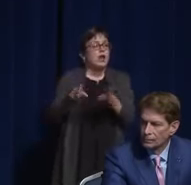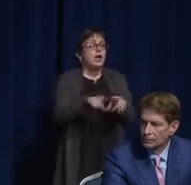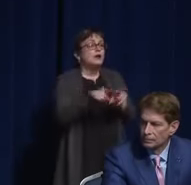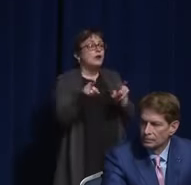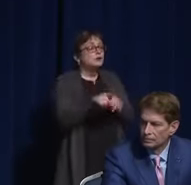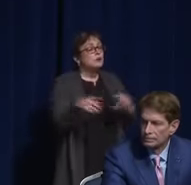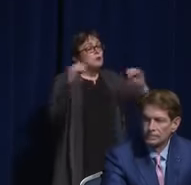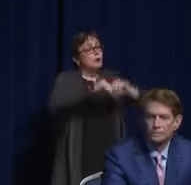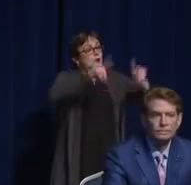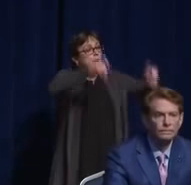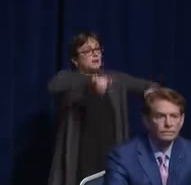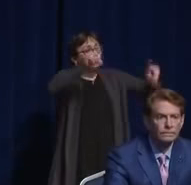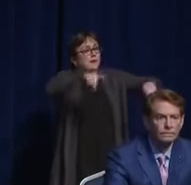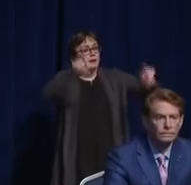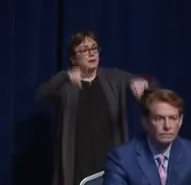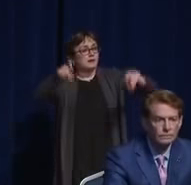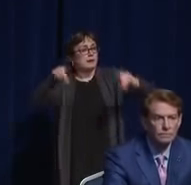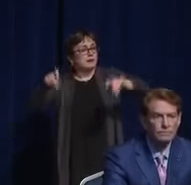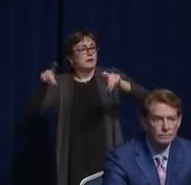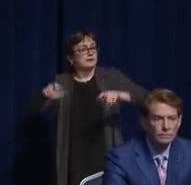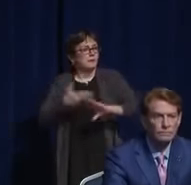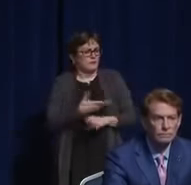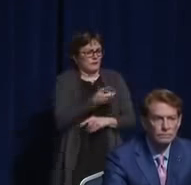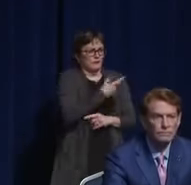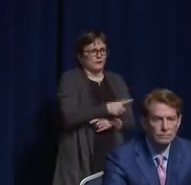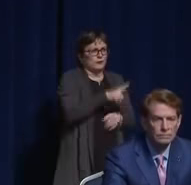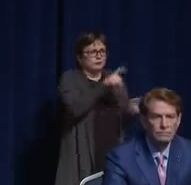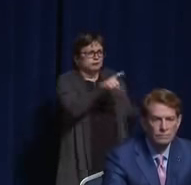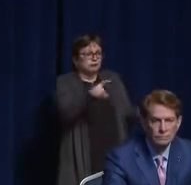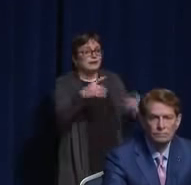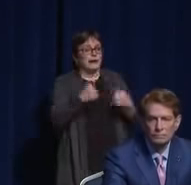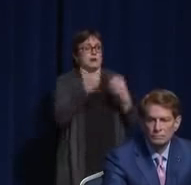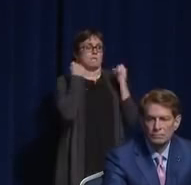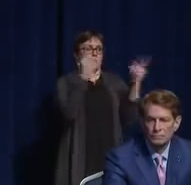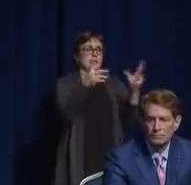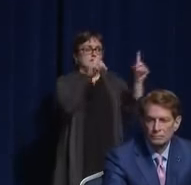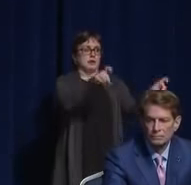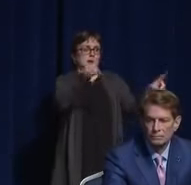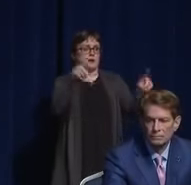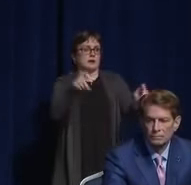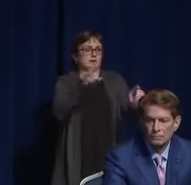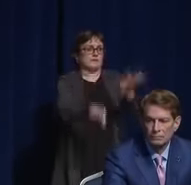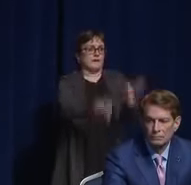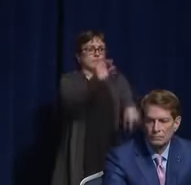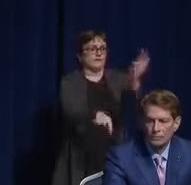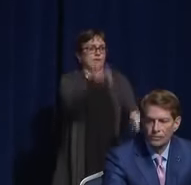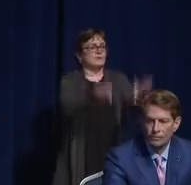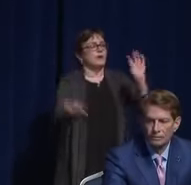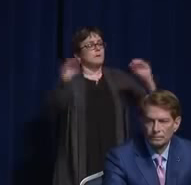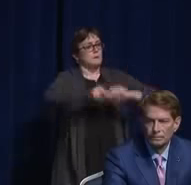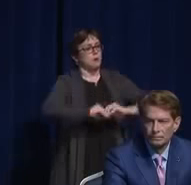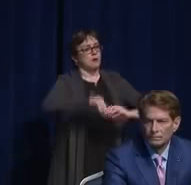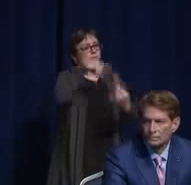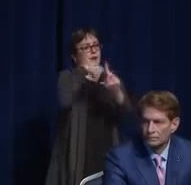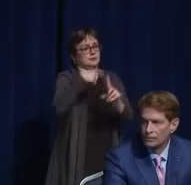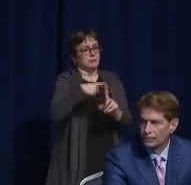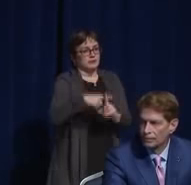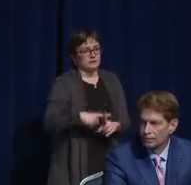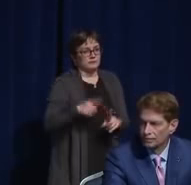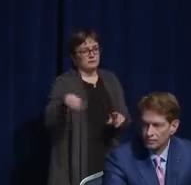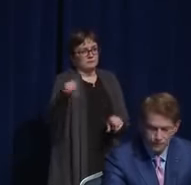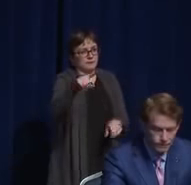more people will get tests at Hackensack, in the private, in the drive-thrus, which we'll talk about in a minute. In